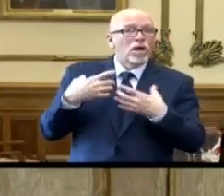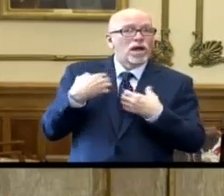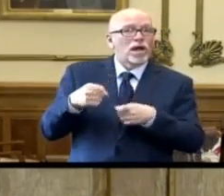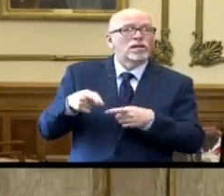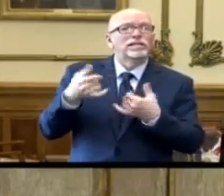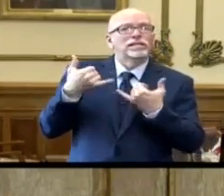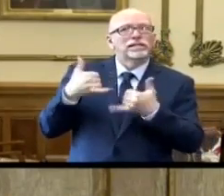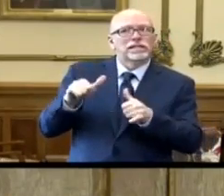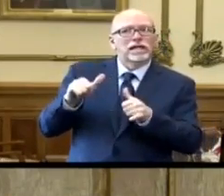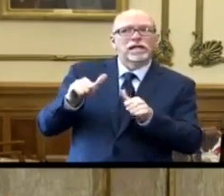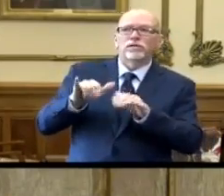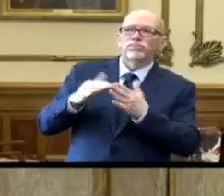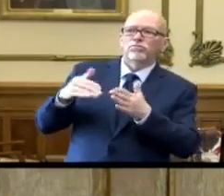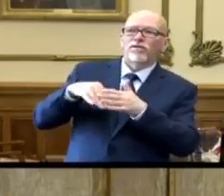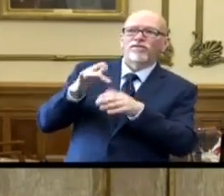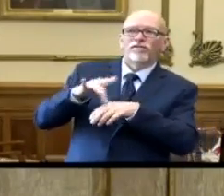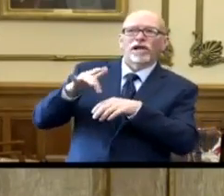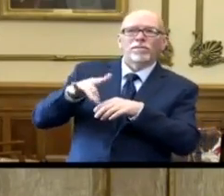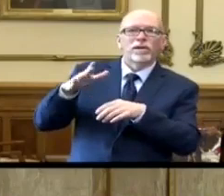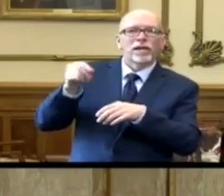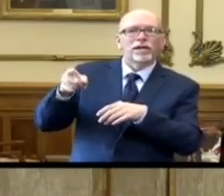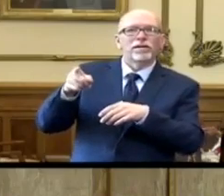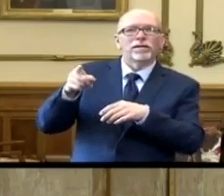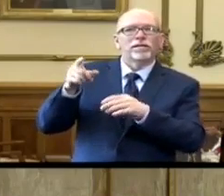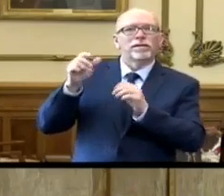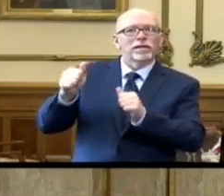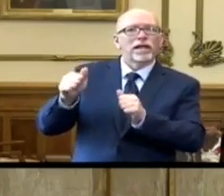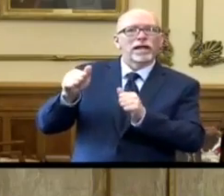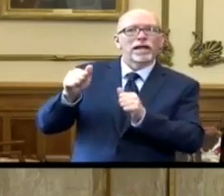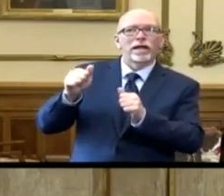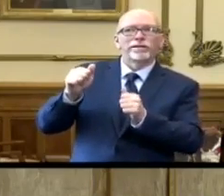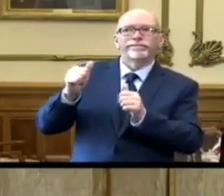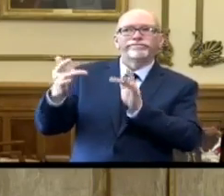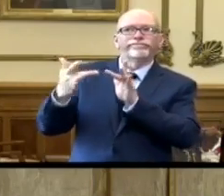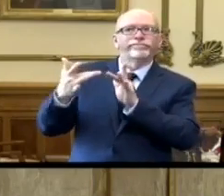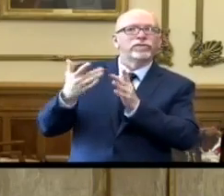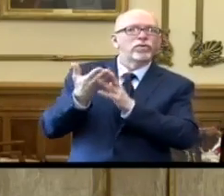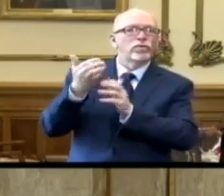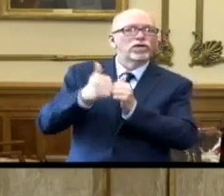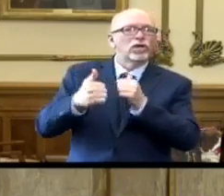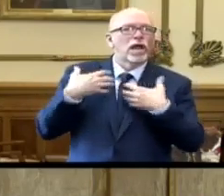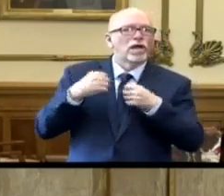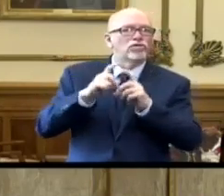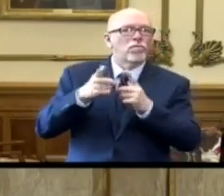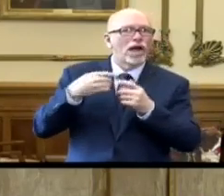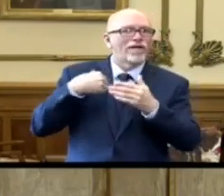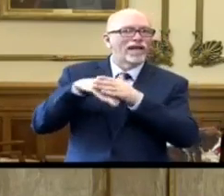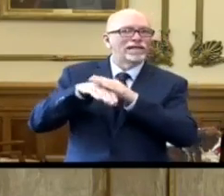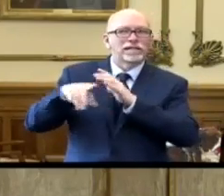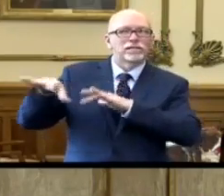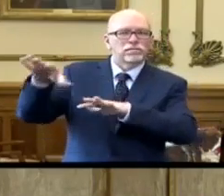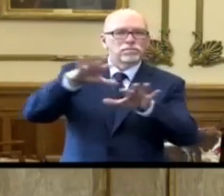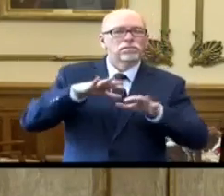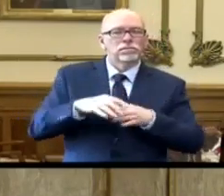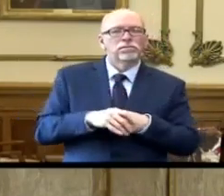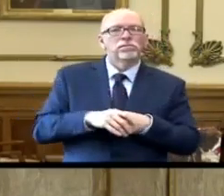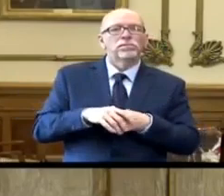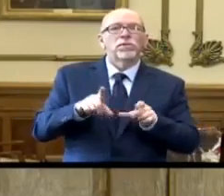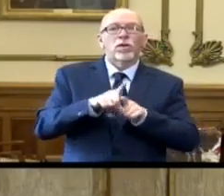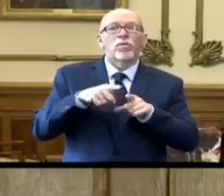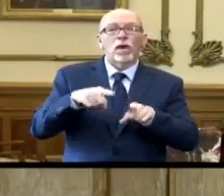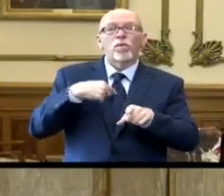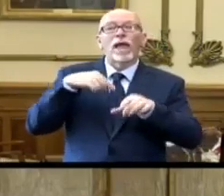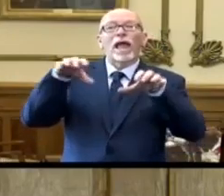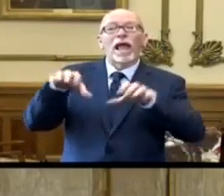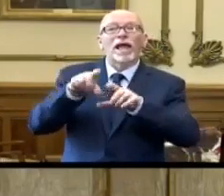be accessible to and available to and get and go to each of our local health departments at the same time as we are acting